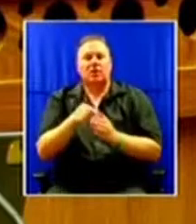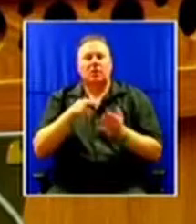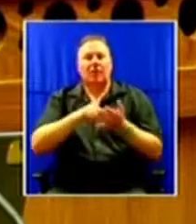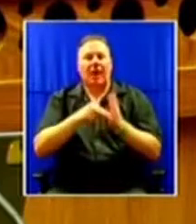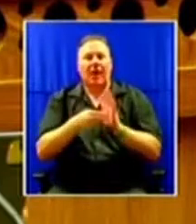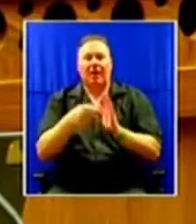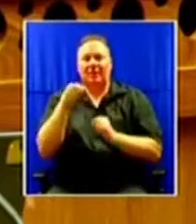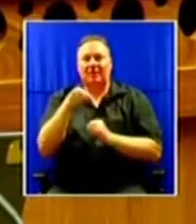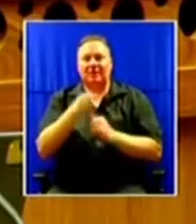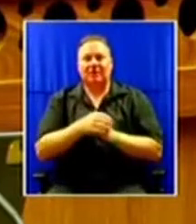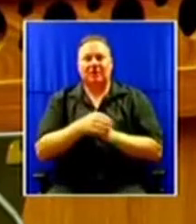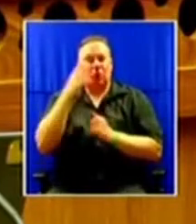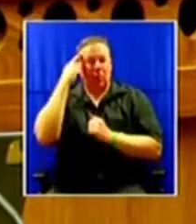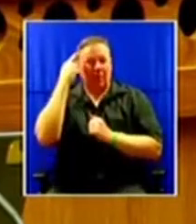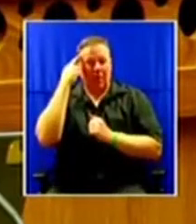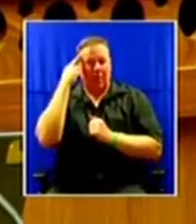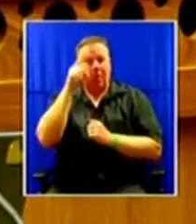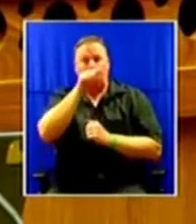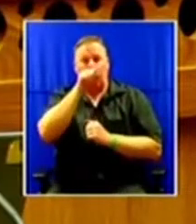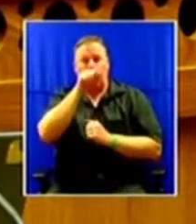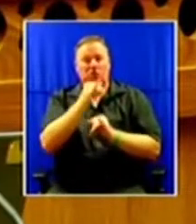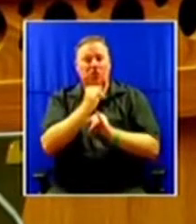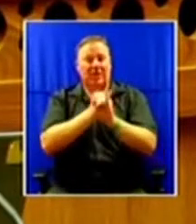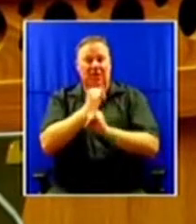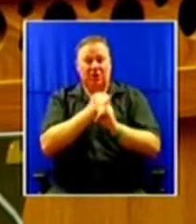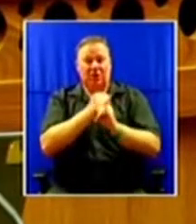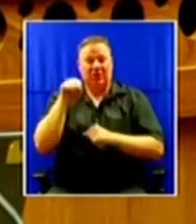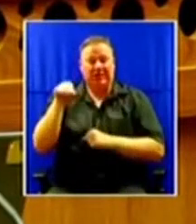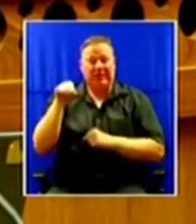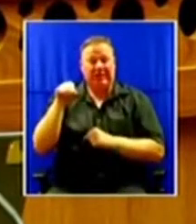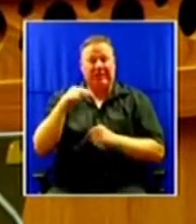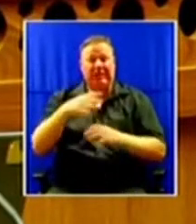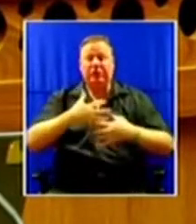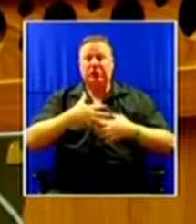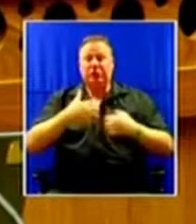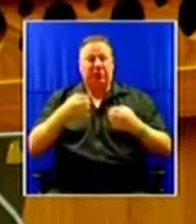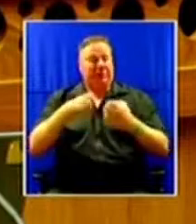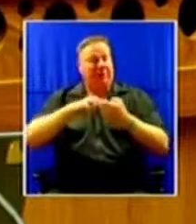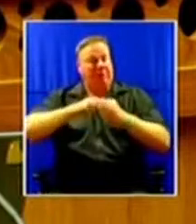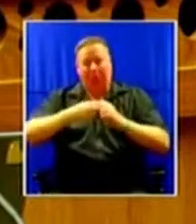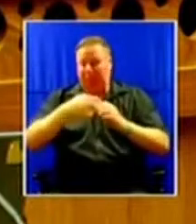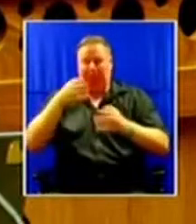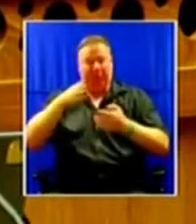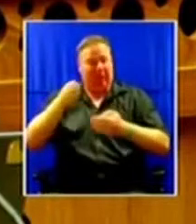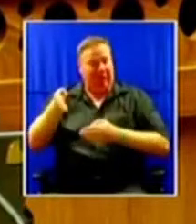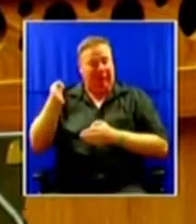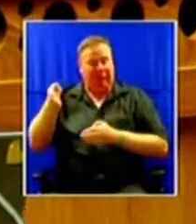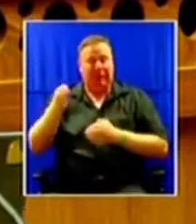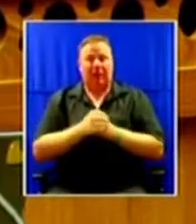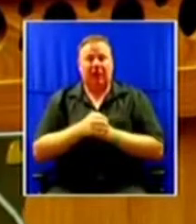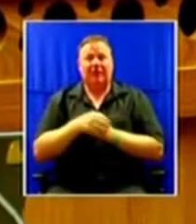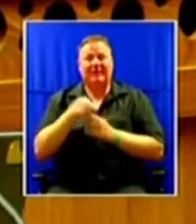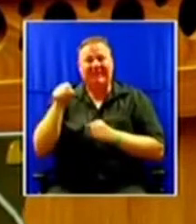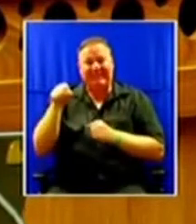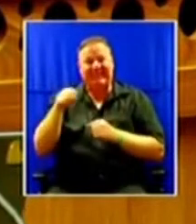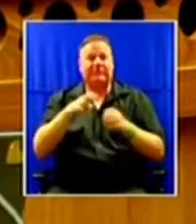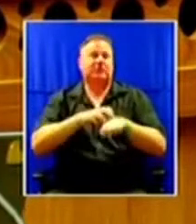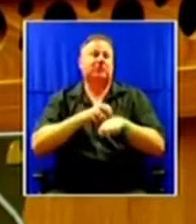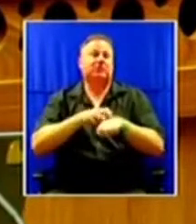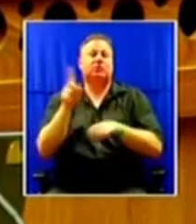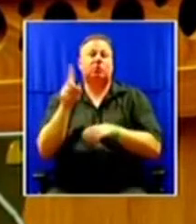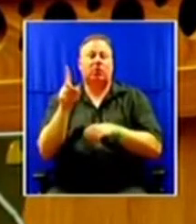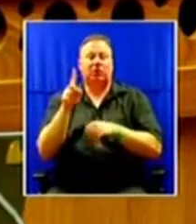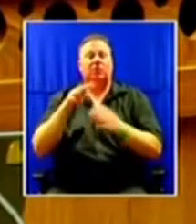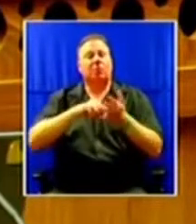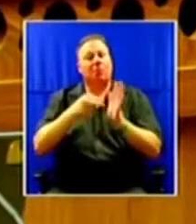our poultry industry was under a lot of stress. What the poultry industry needed was to have a master